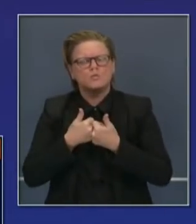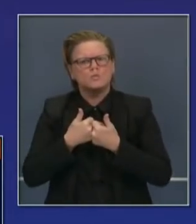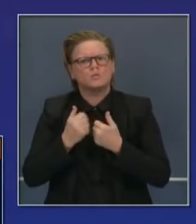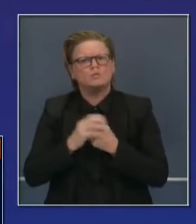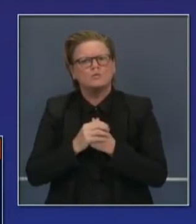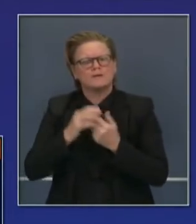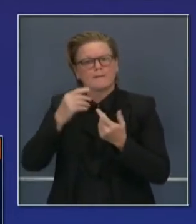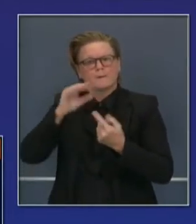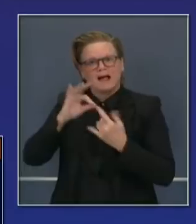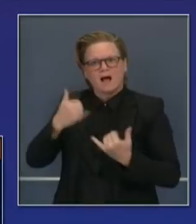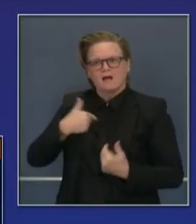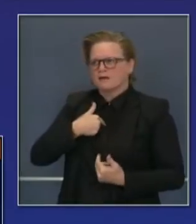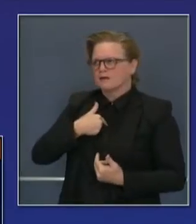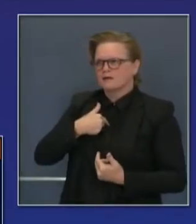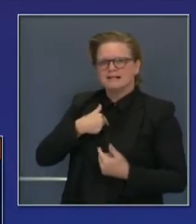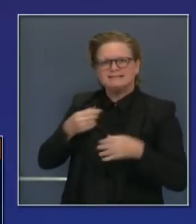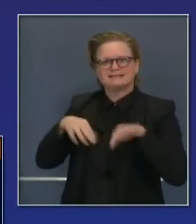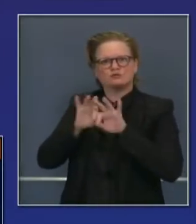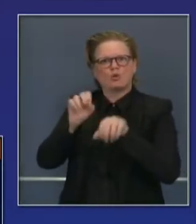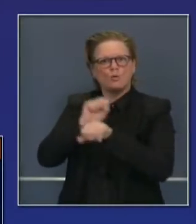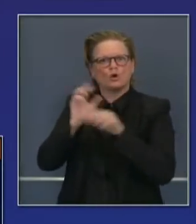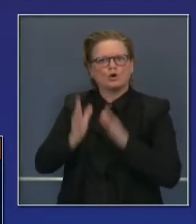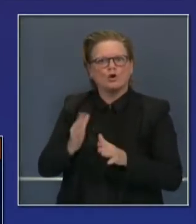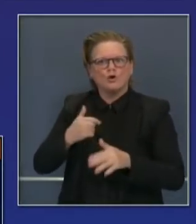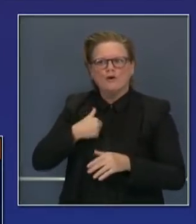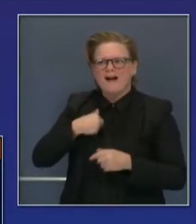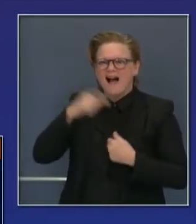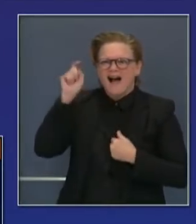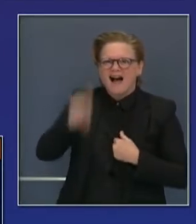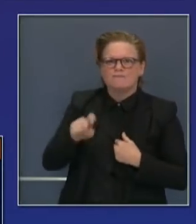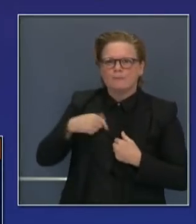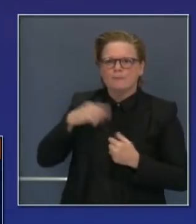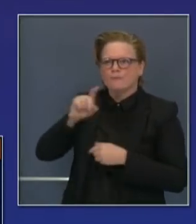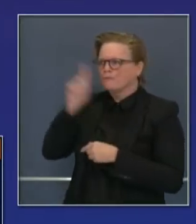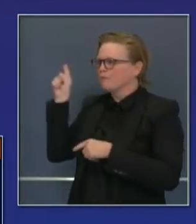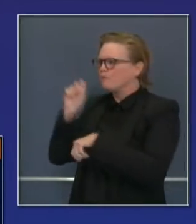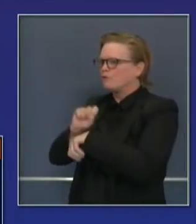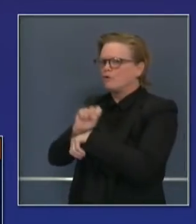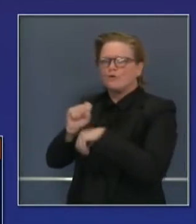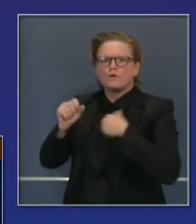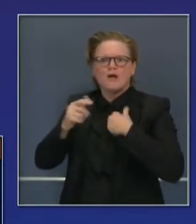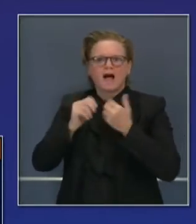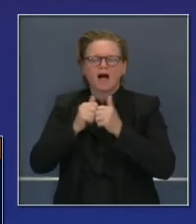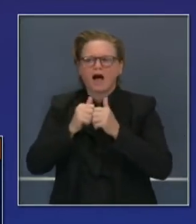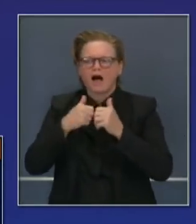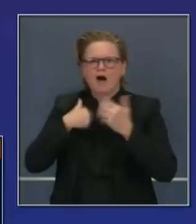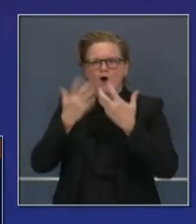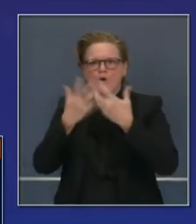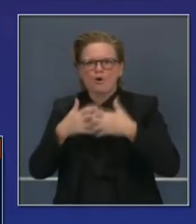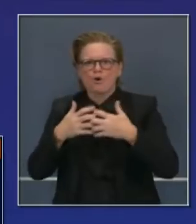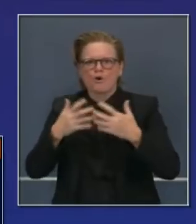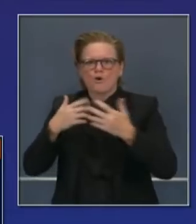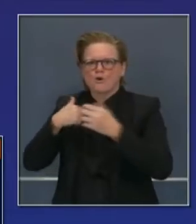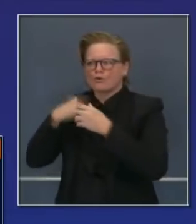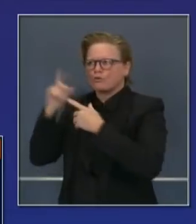that have to go to work and yet still have their kids at home that they also have to attend to. And that's why we have